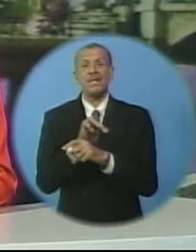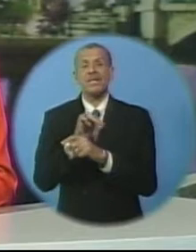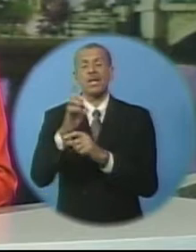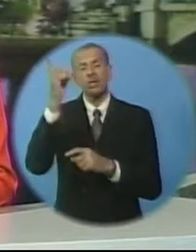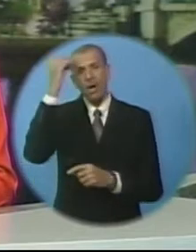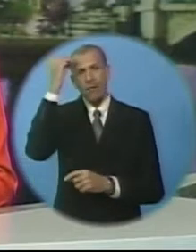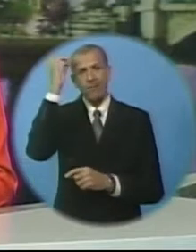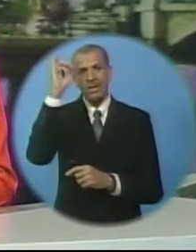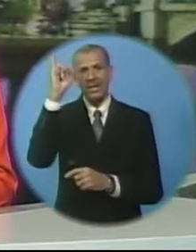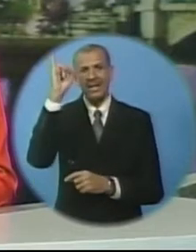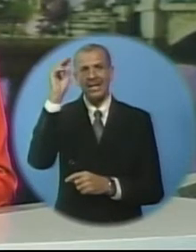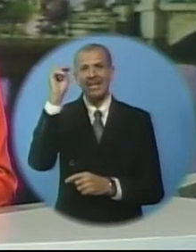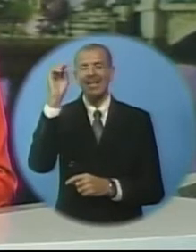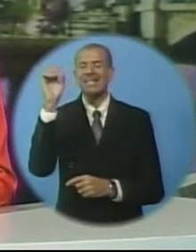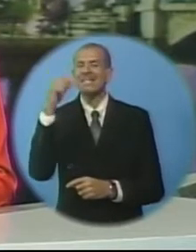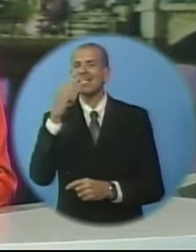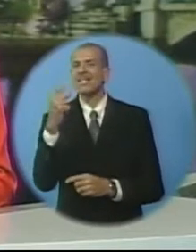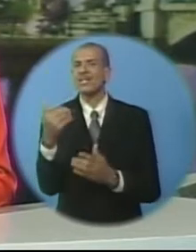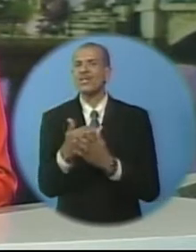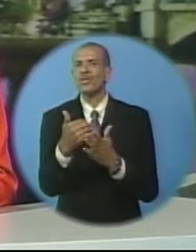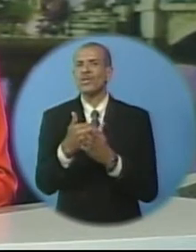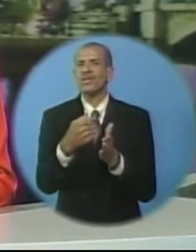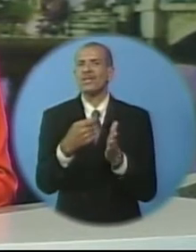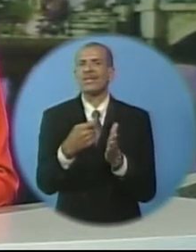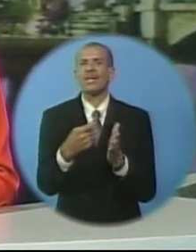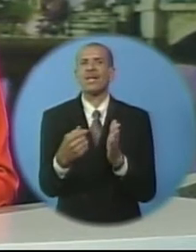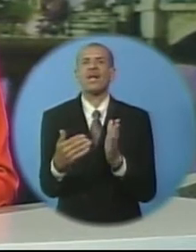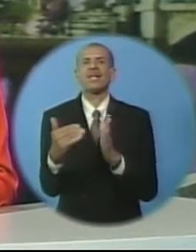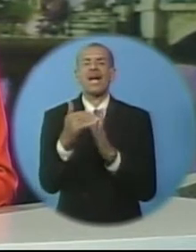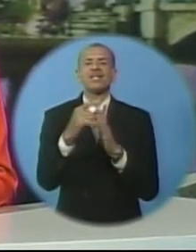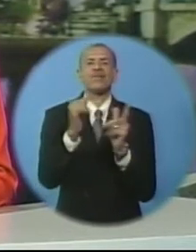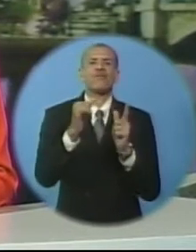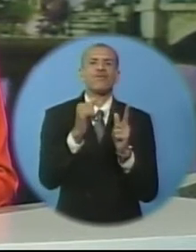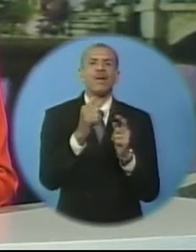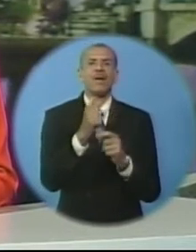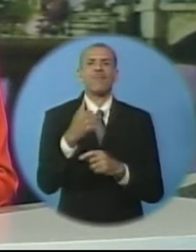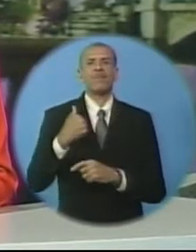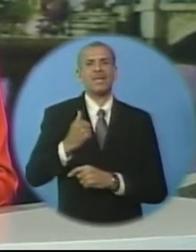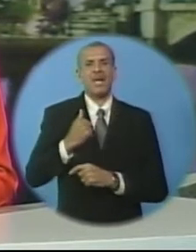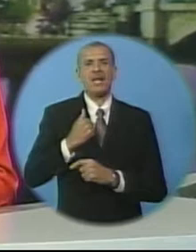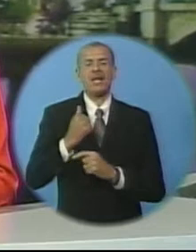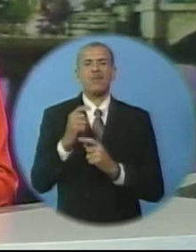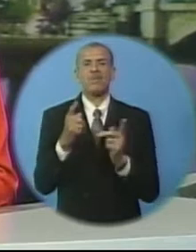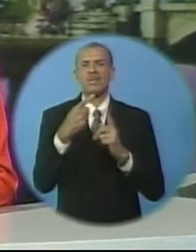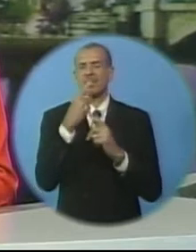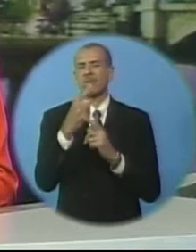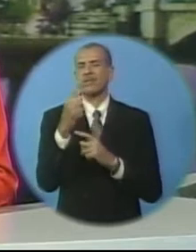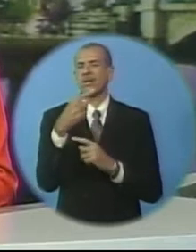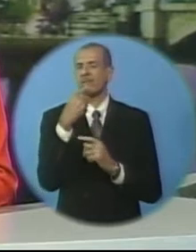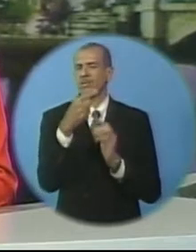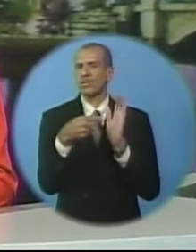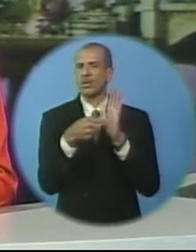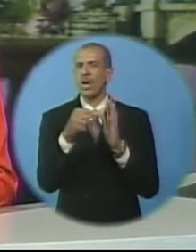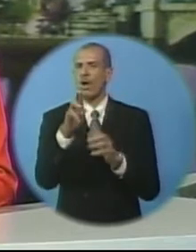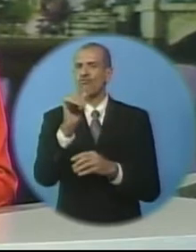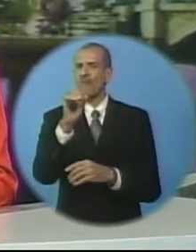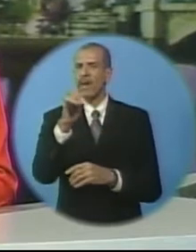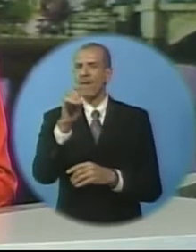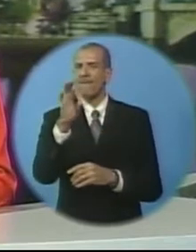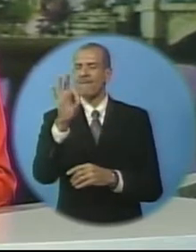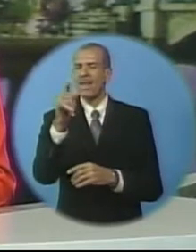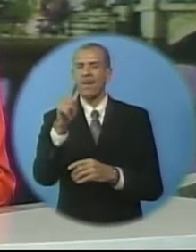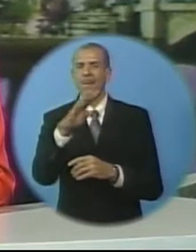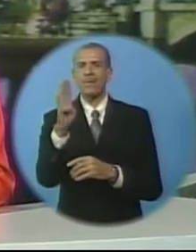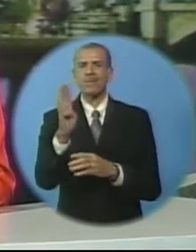Innes has revealed that the new attacks are coming out of Canada, with a parliamentarian there raising a red flag regarding Barbados'